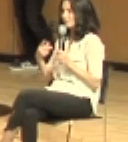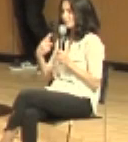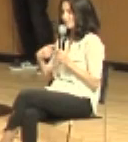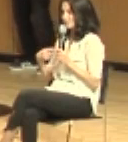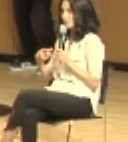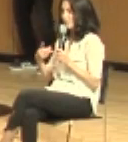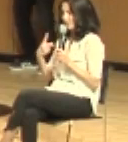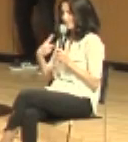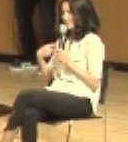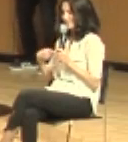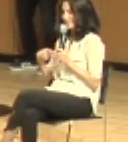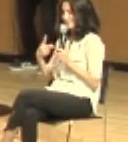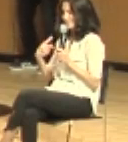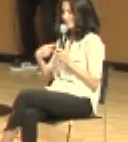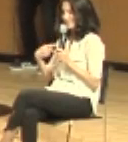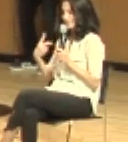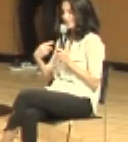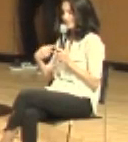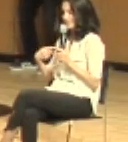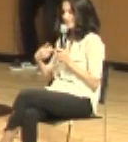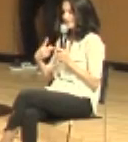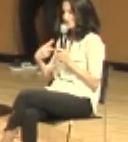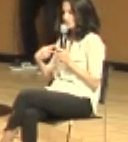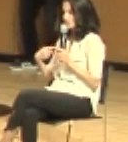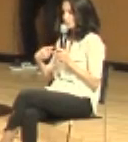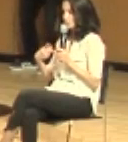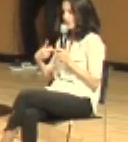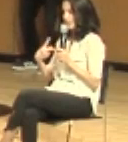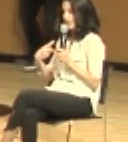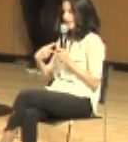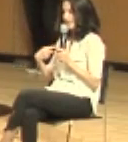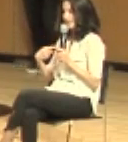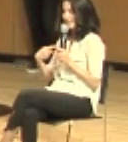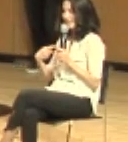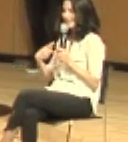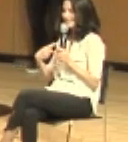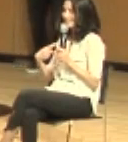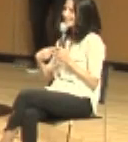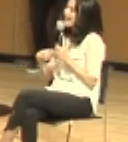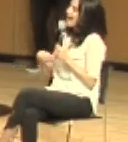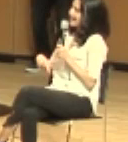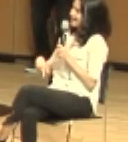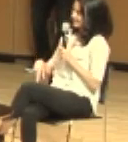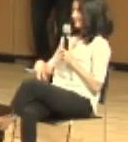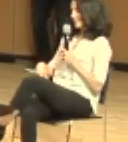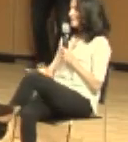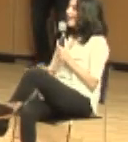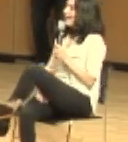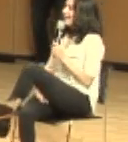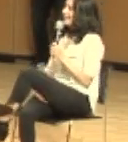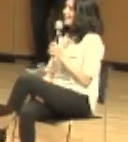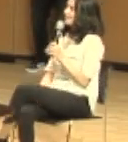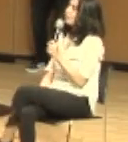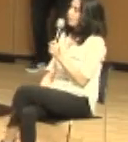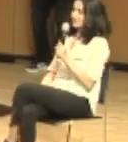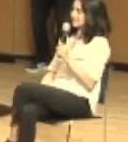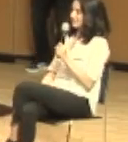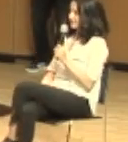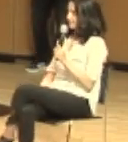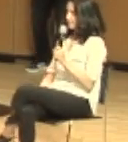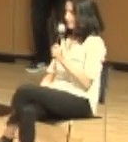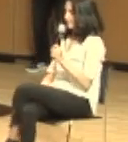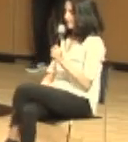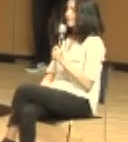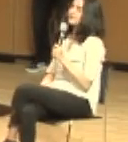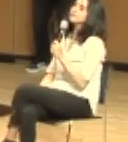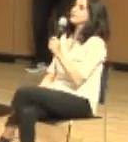aware of my filler words as I'm having listen to like yeah yeah uh yeah one of the things